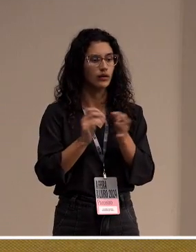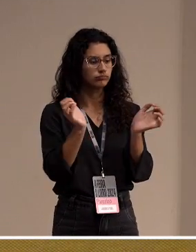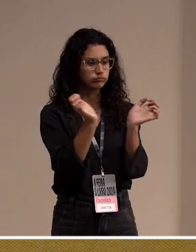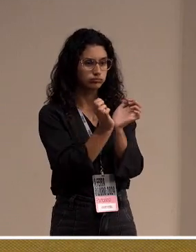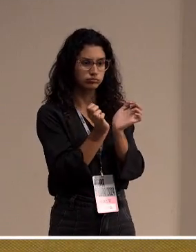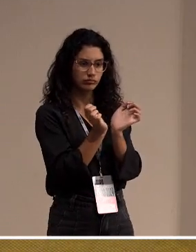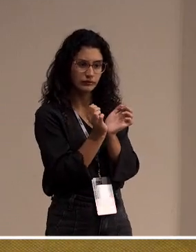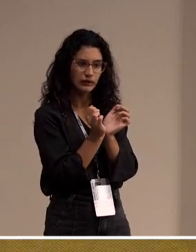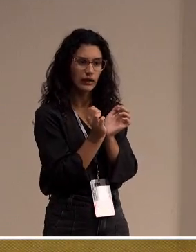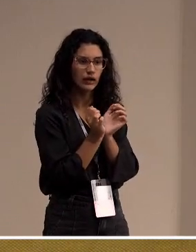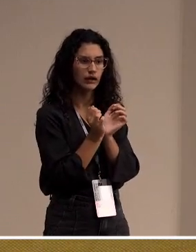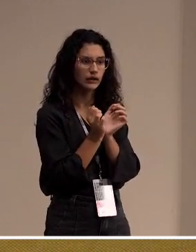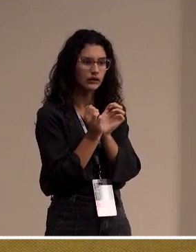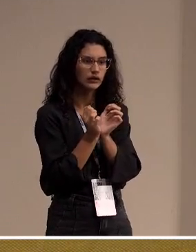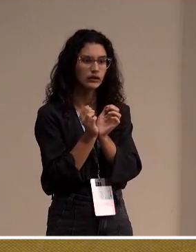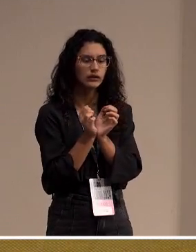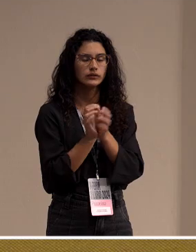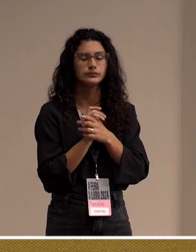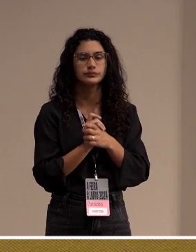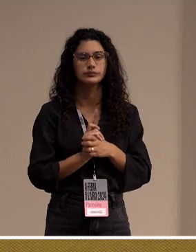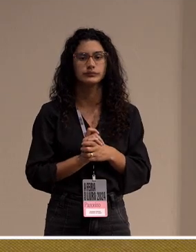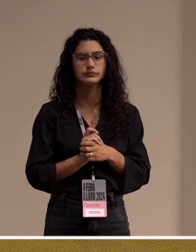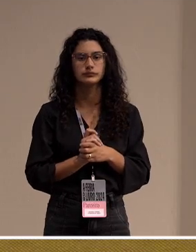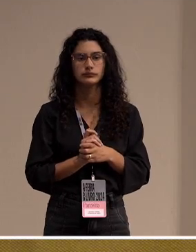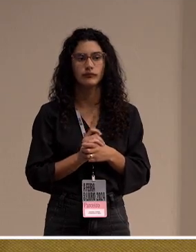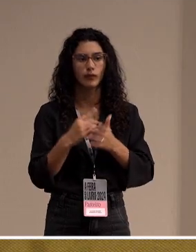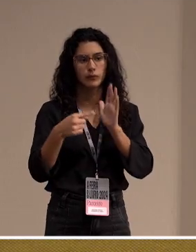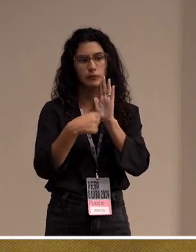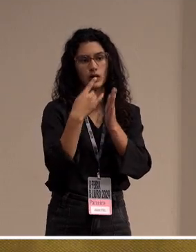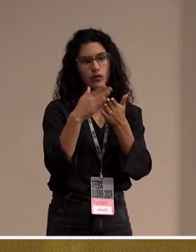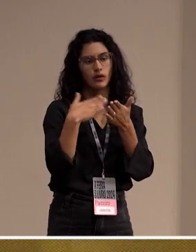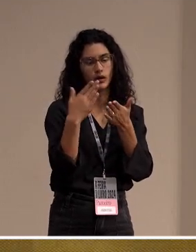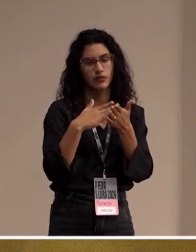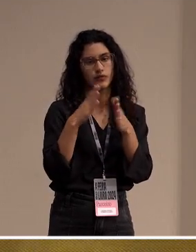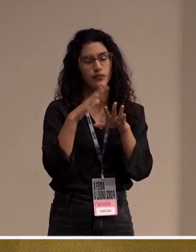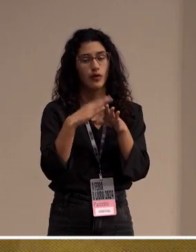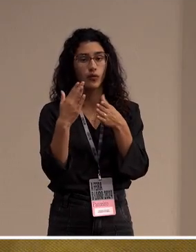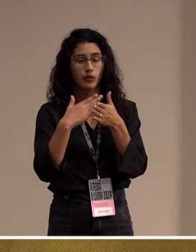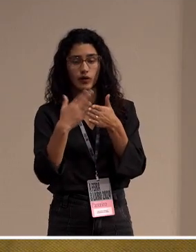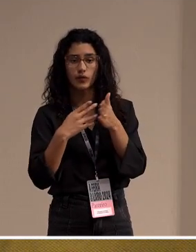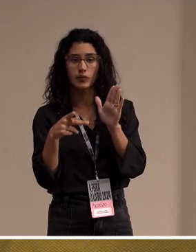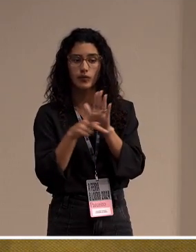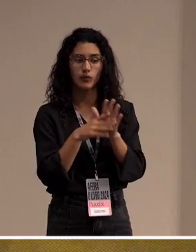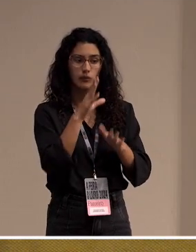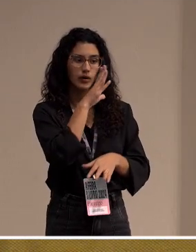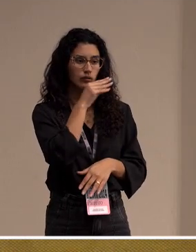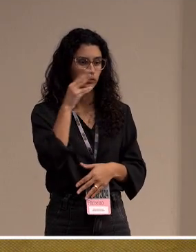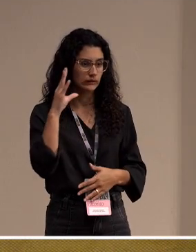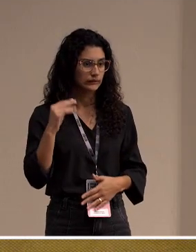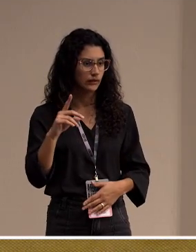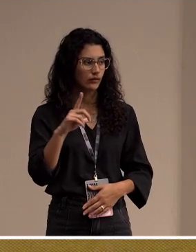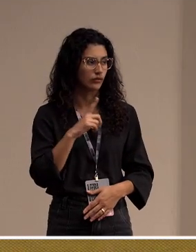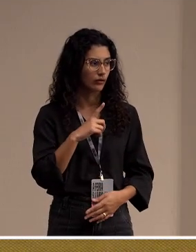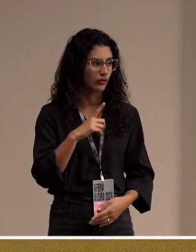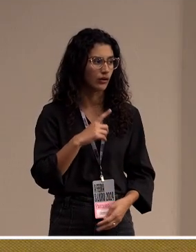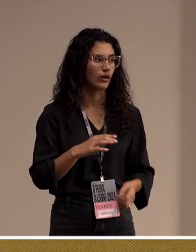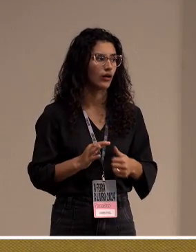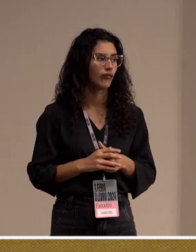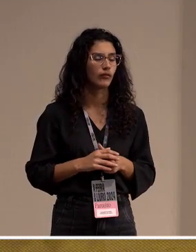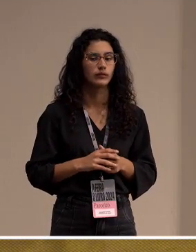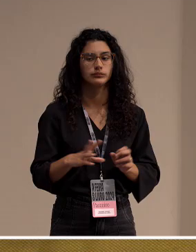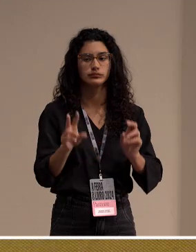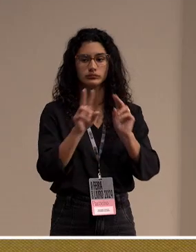begins right at emancipation, like on the day he finds out that he's emancipated. And I think the